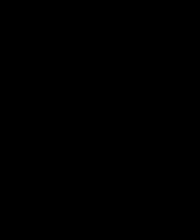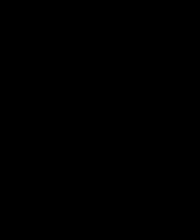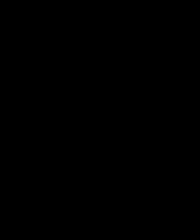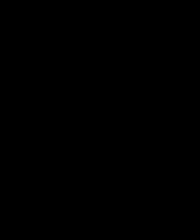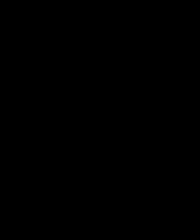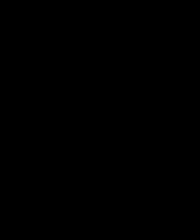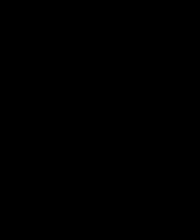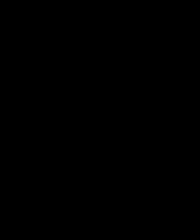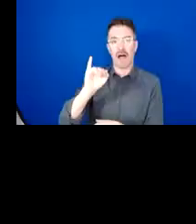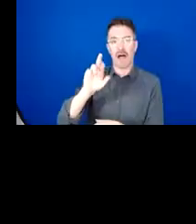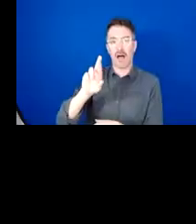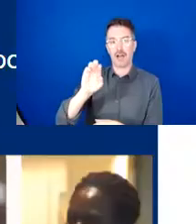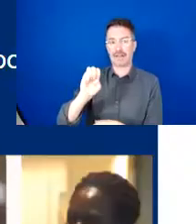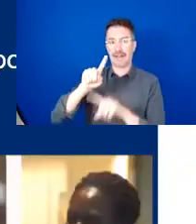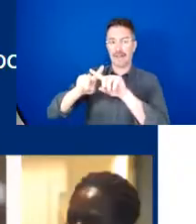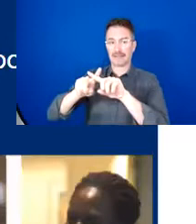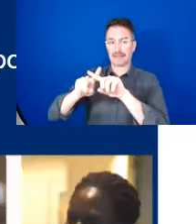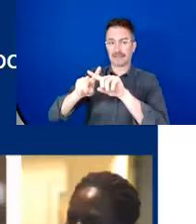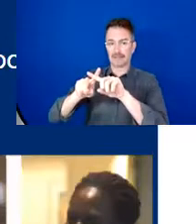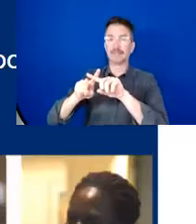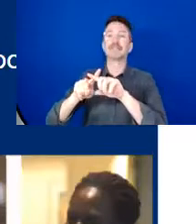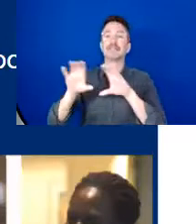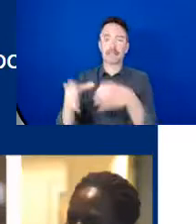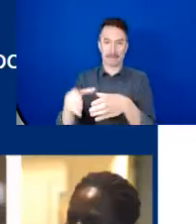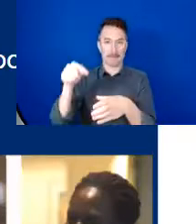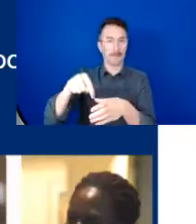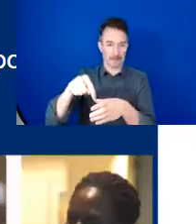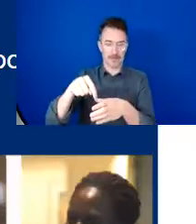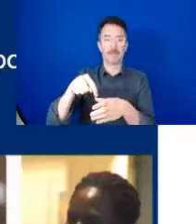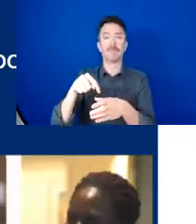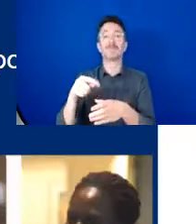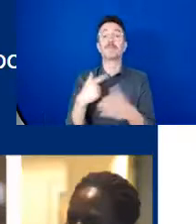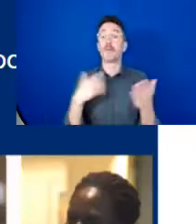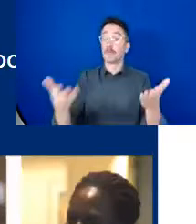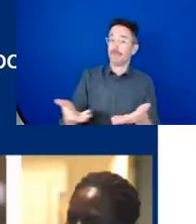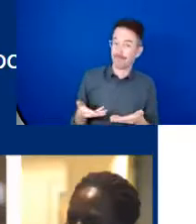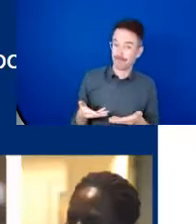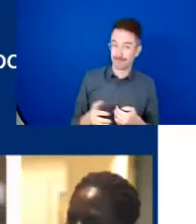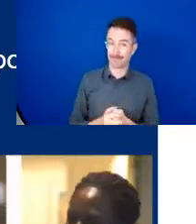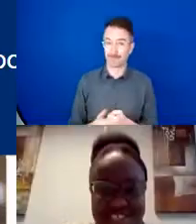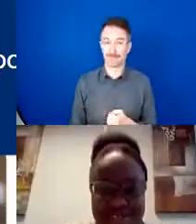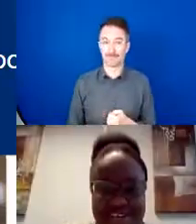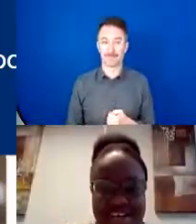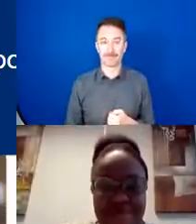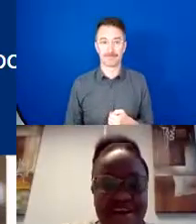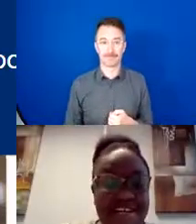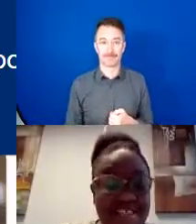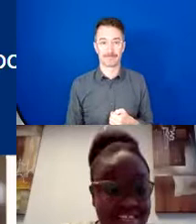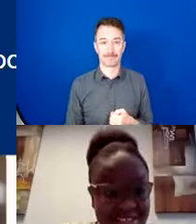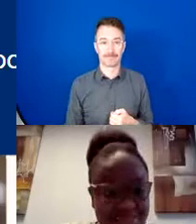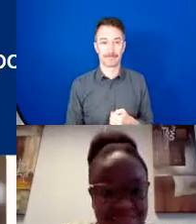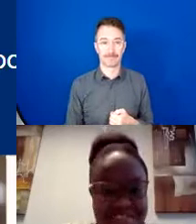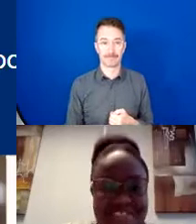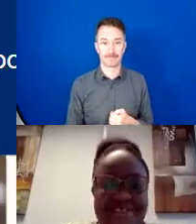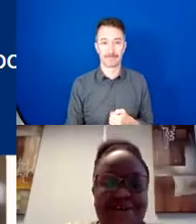Thank you. Thanks so much for introducing us, Abolaji. So welcome everyone to today's session. We are